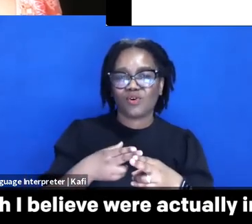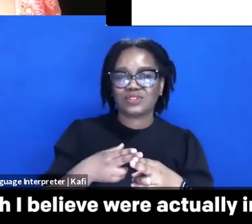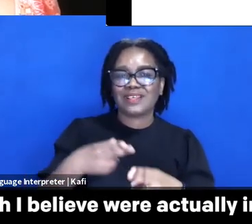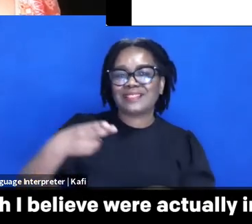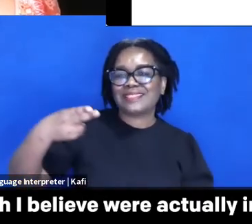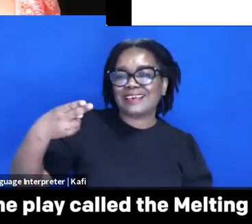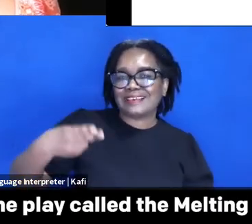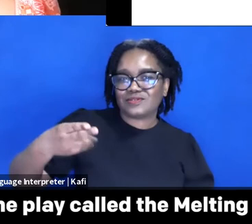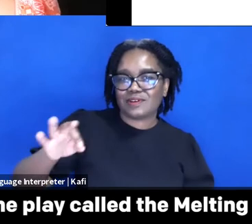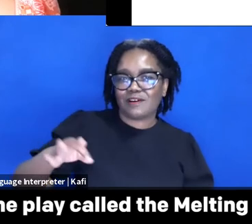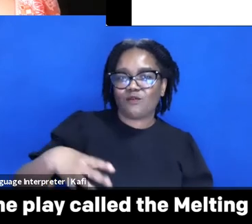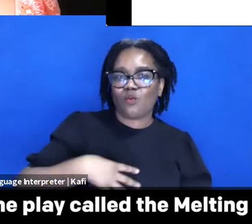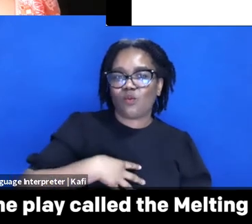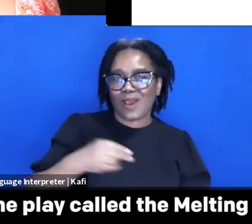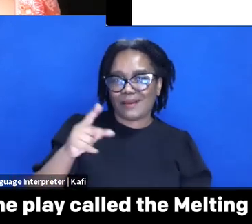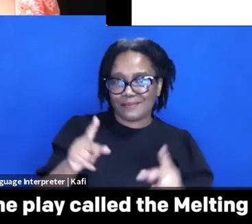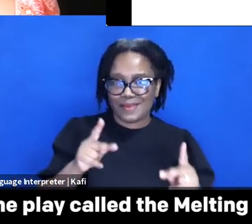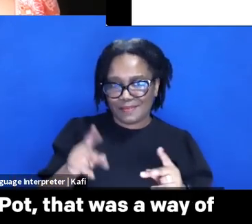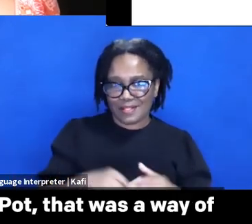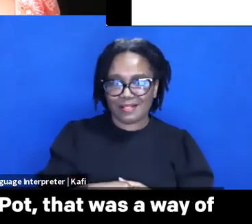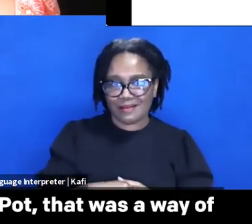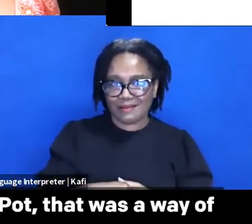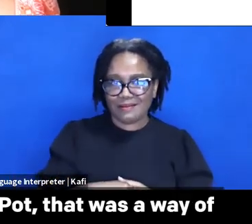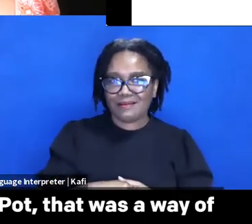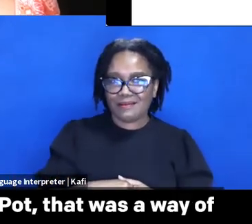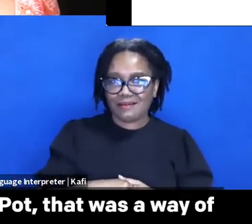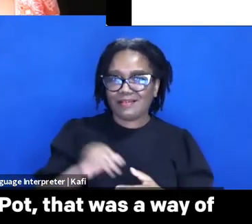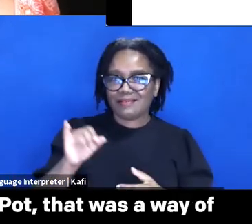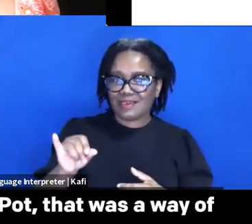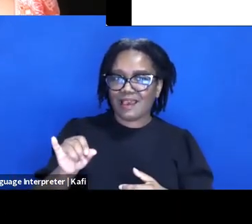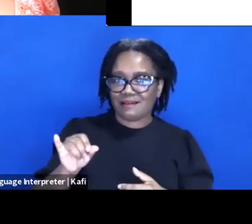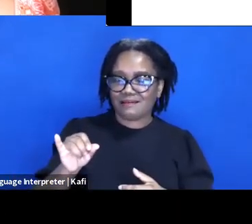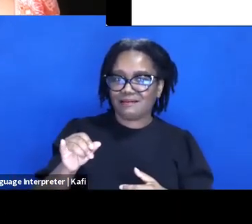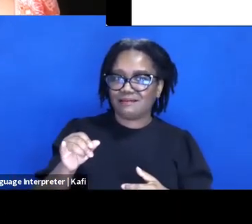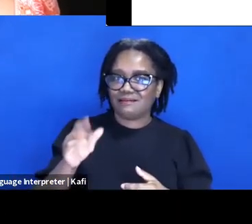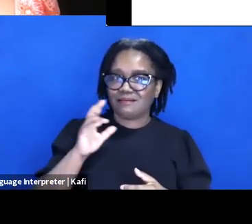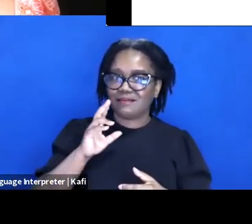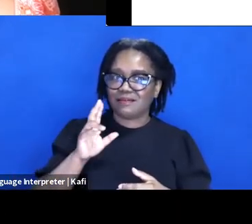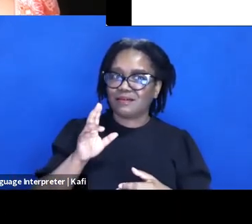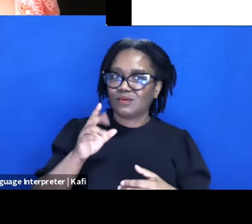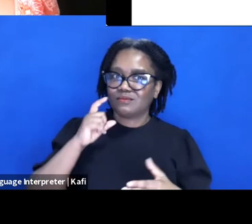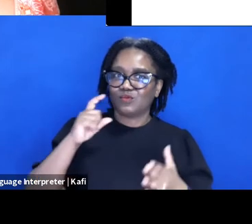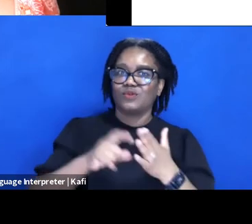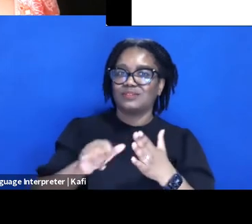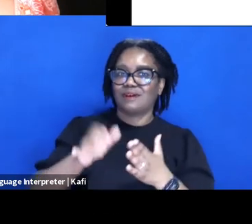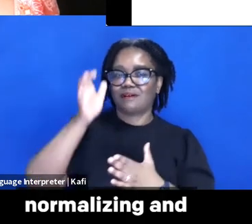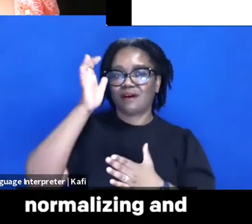were actually in some play called The Melting Pot, that was a way of